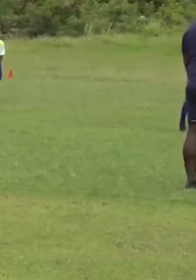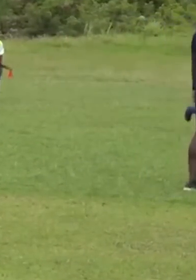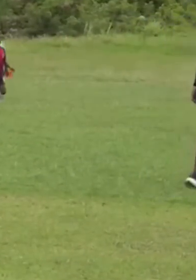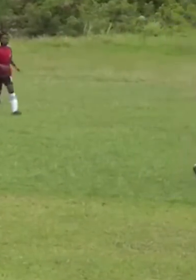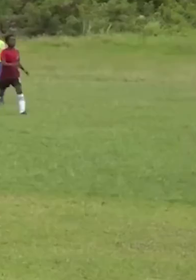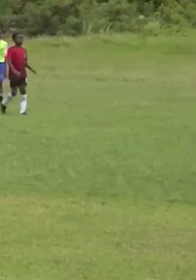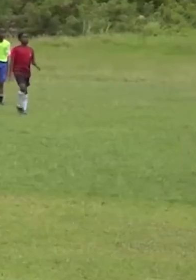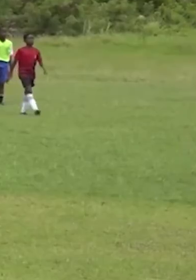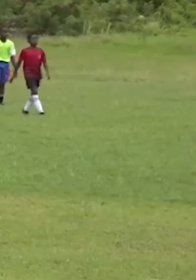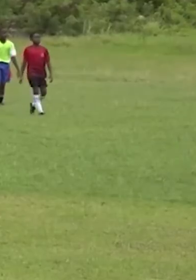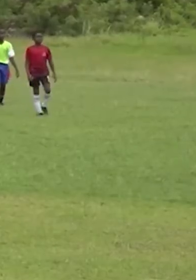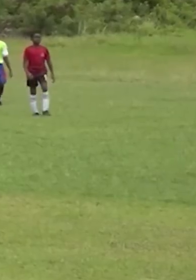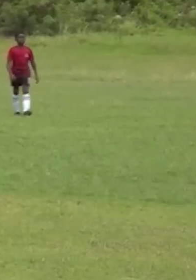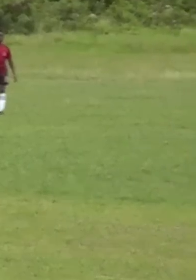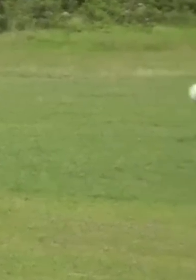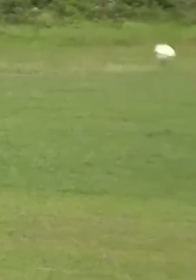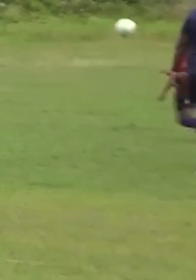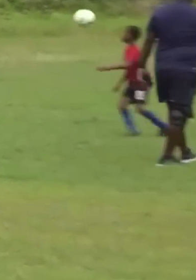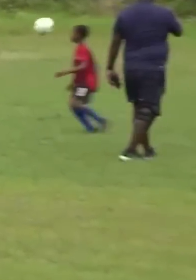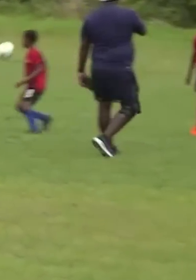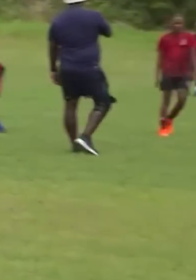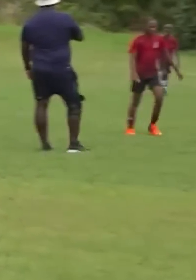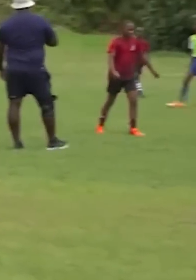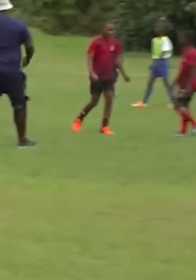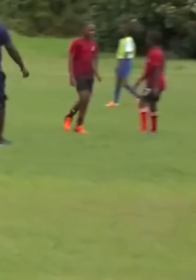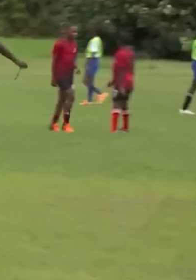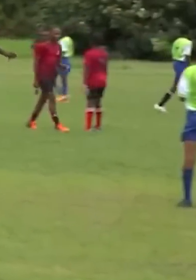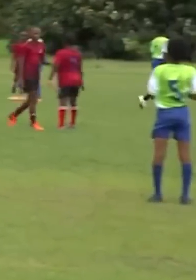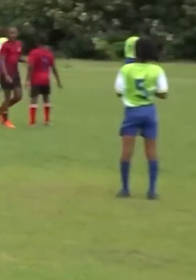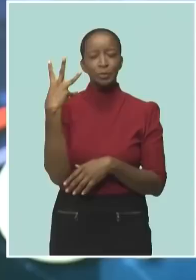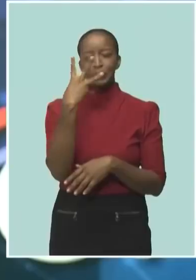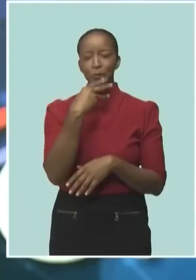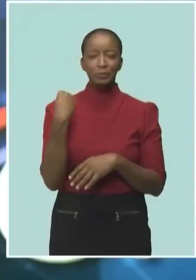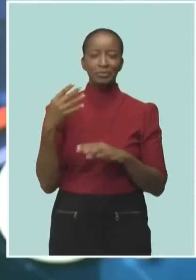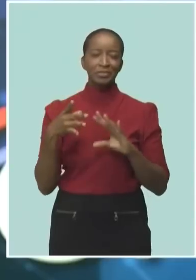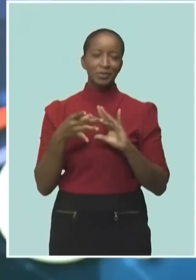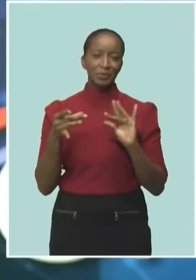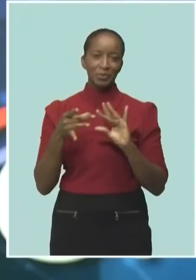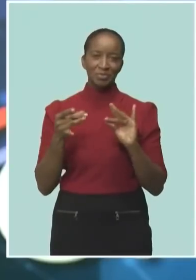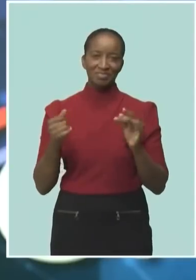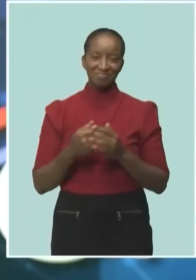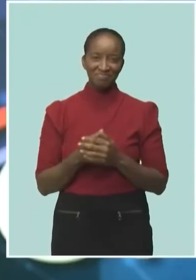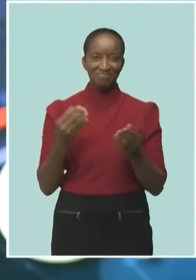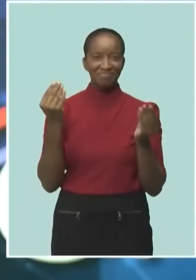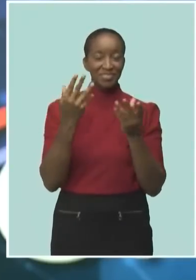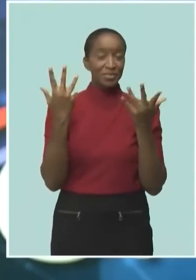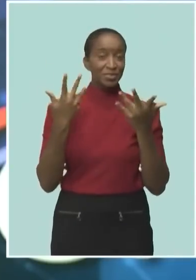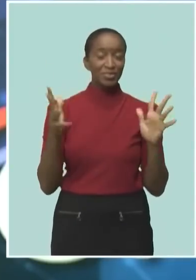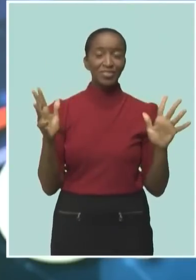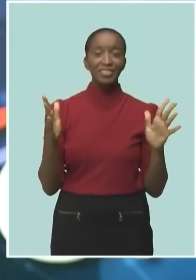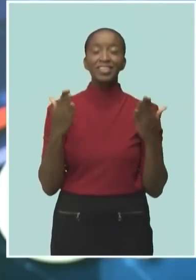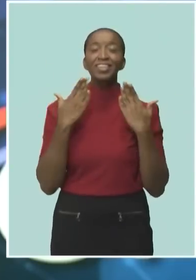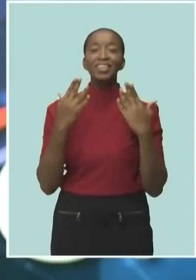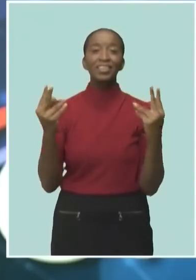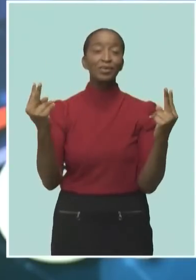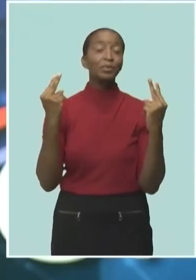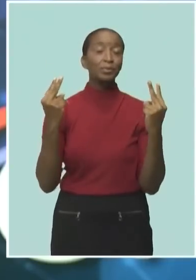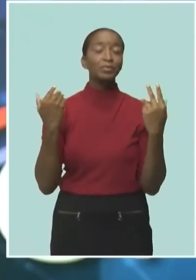St. Albans. Anmar Goodrich Boyce, CBC Sports. That's our time tonight. Thank you for spending it with